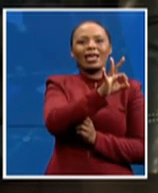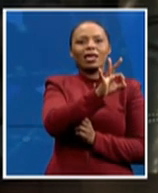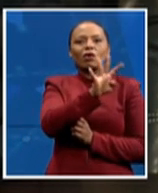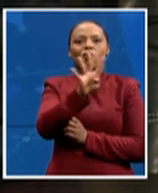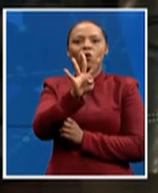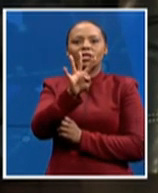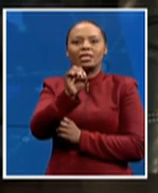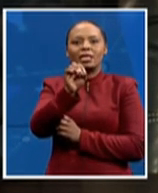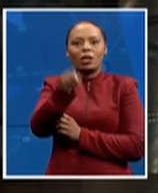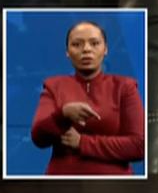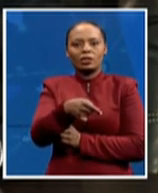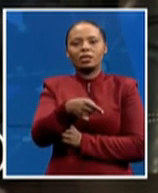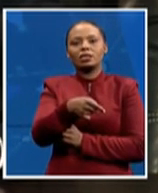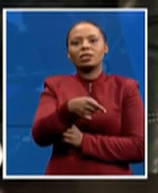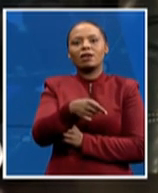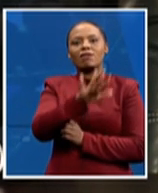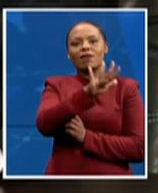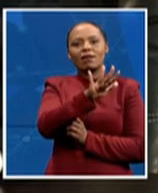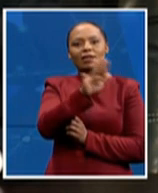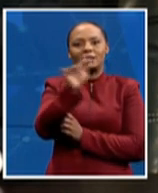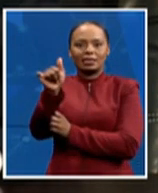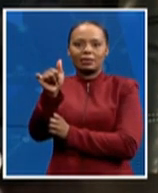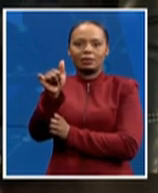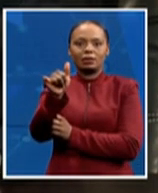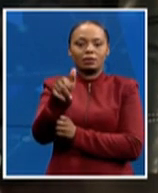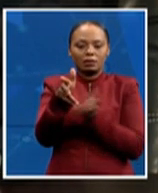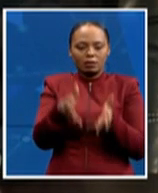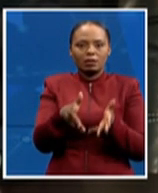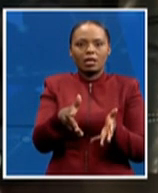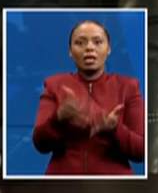340,586. Sadly, we've lost about